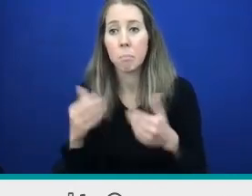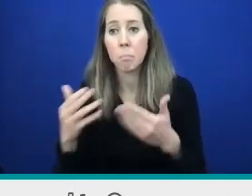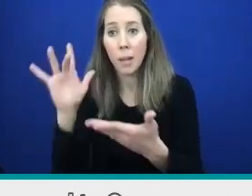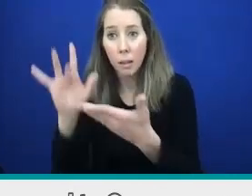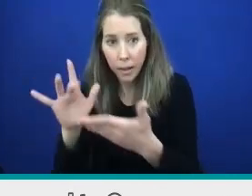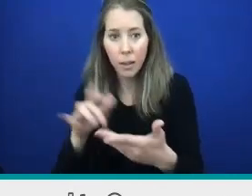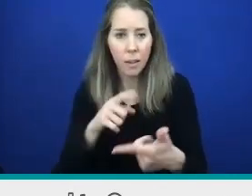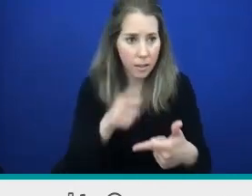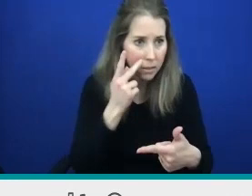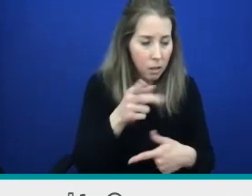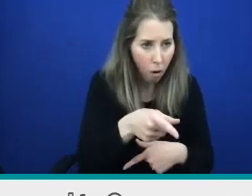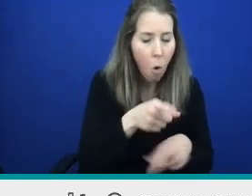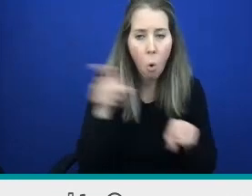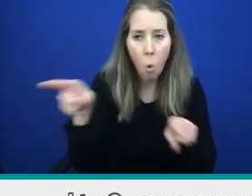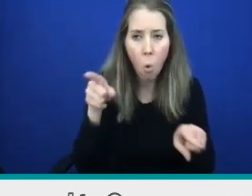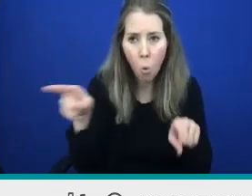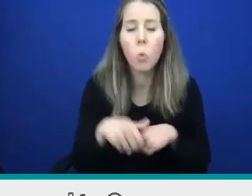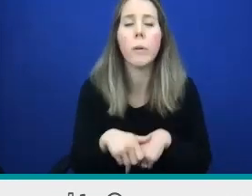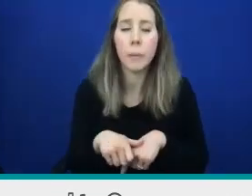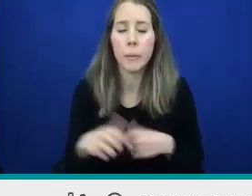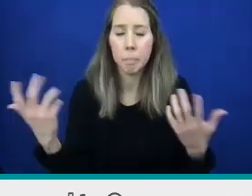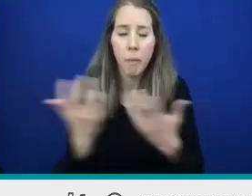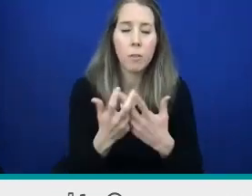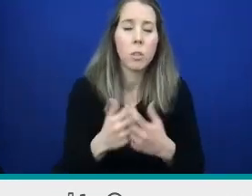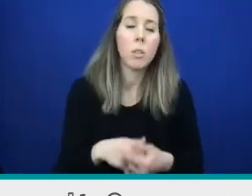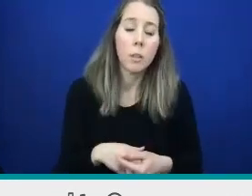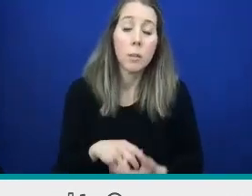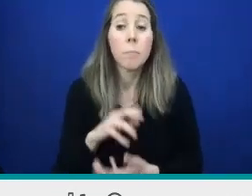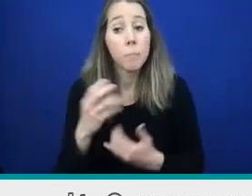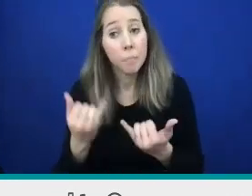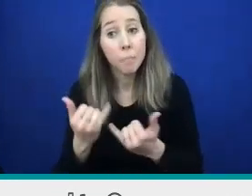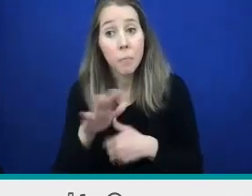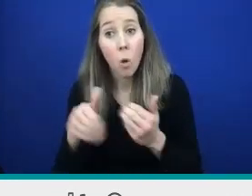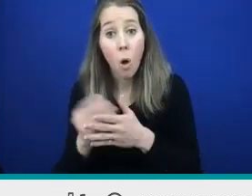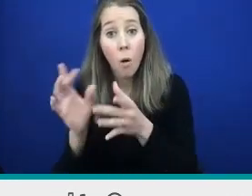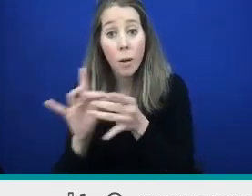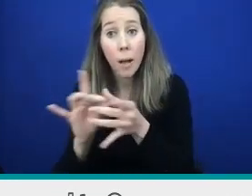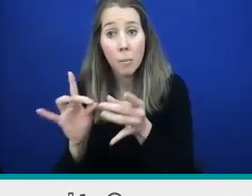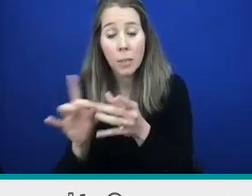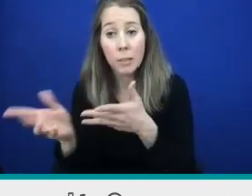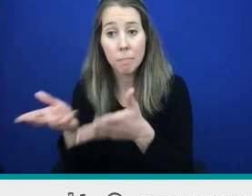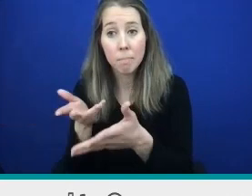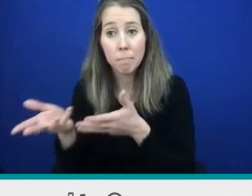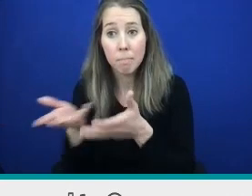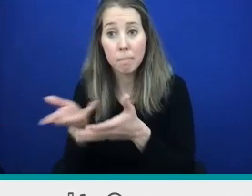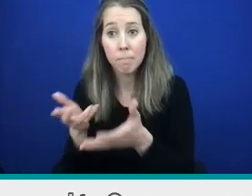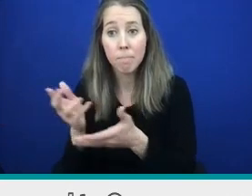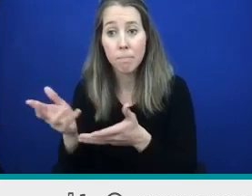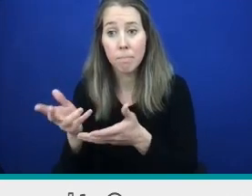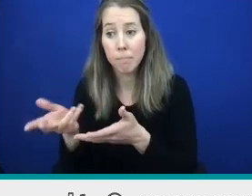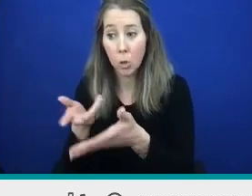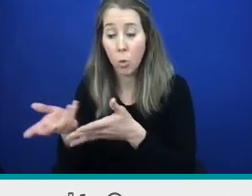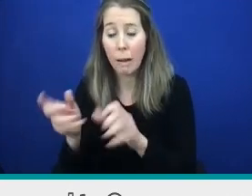could see myself side by side with that feedback. Now, all of these comments are also and you can interact with